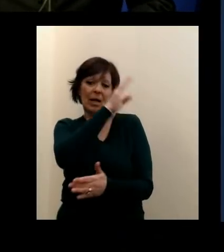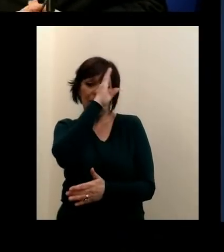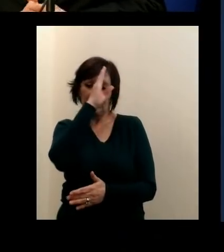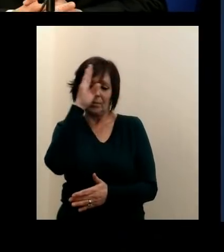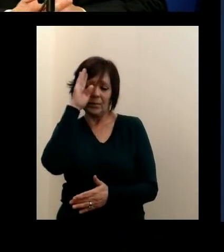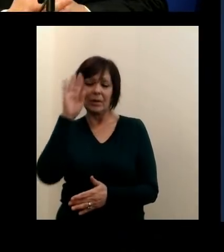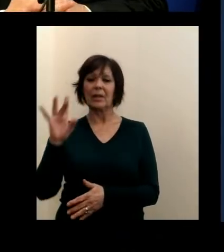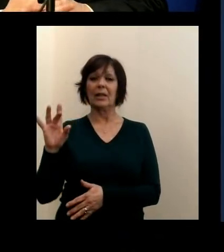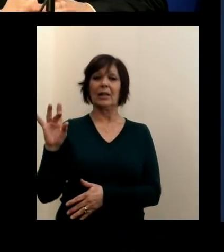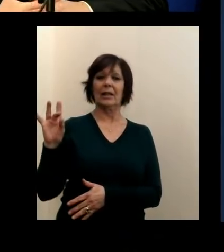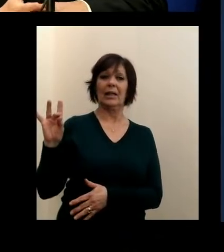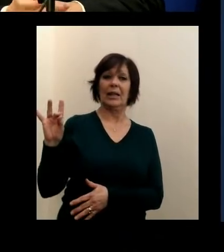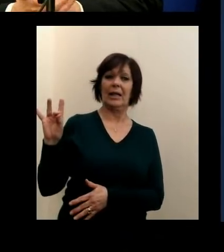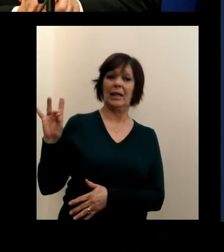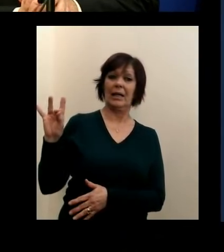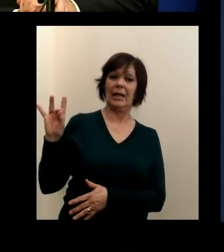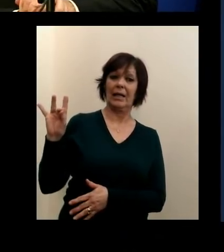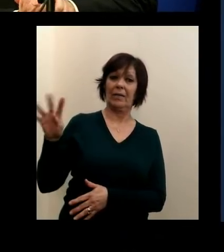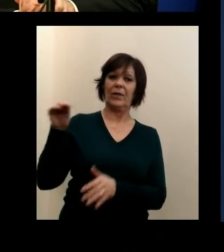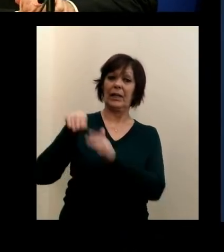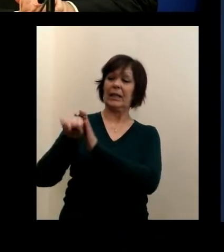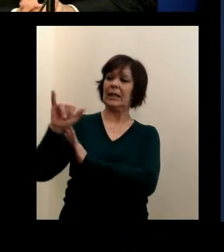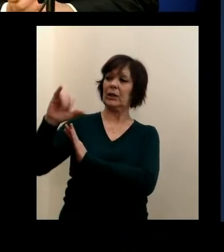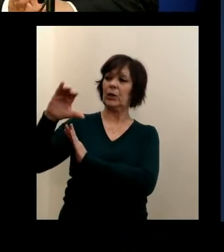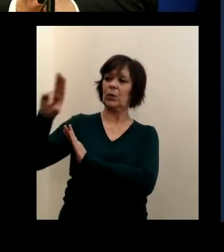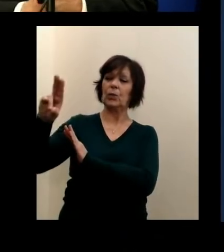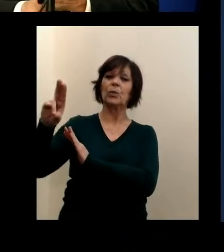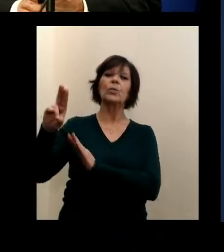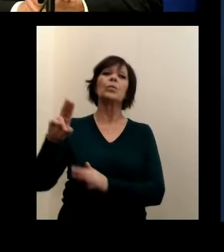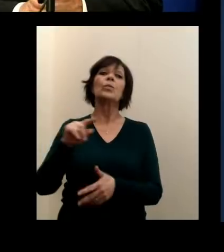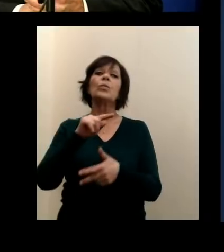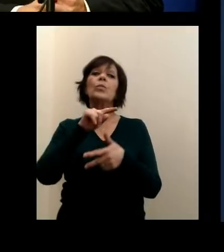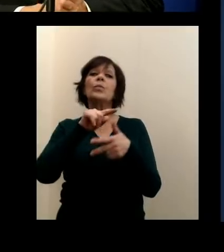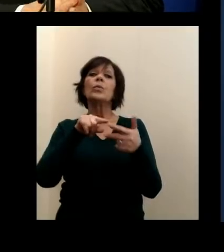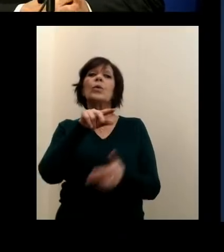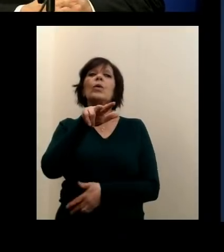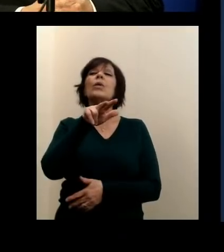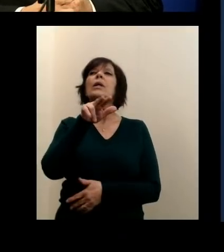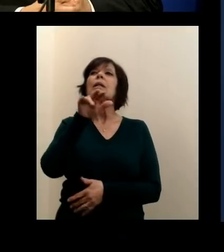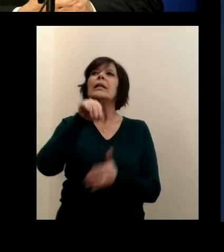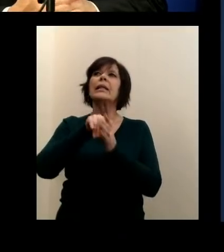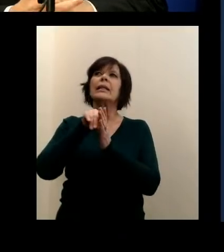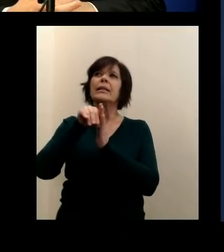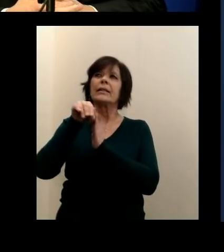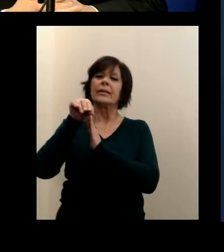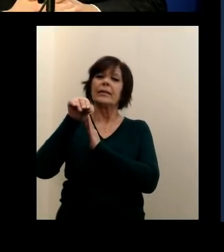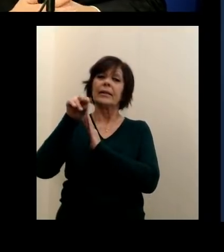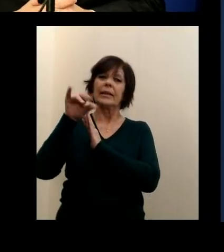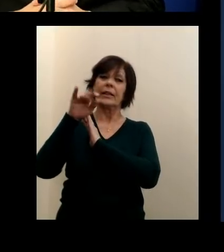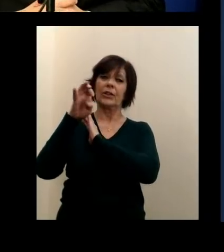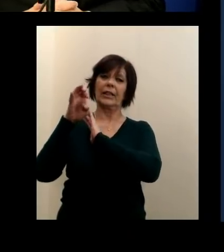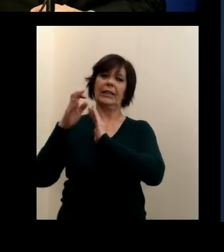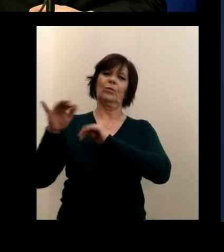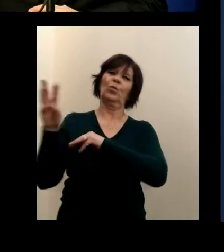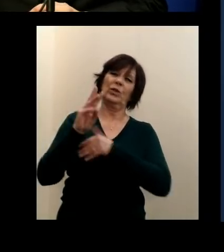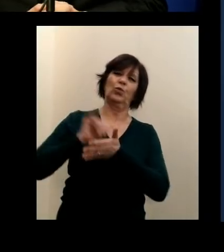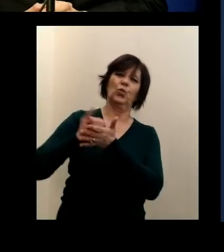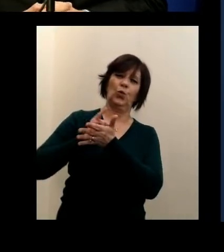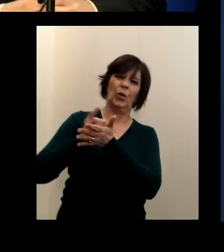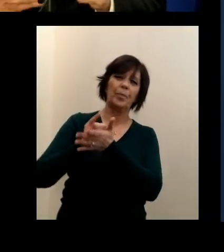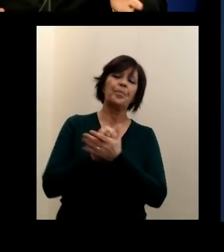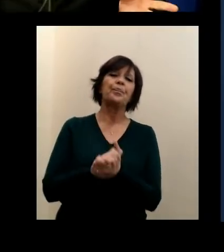ICU. 381 of those patients were in Erie County hospitals, 64 in the ICU, 42 on an airway